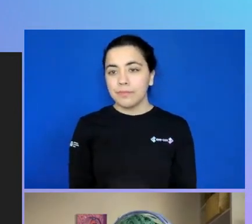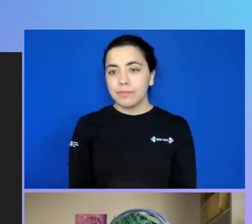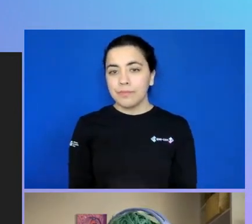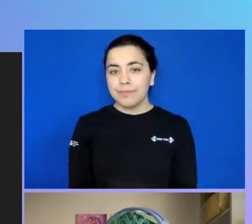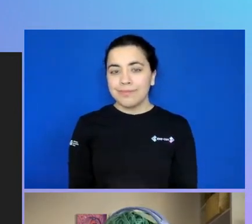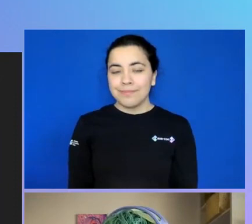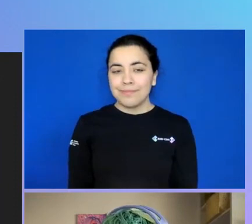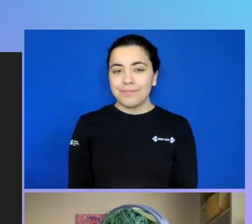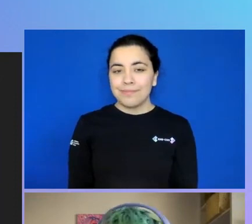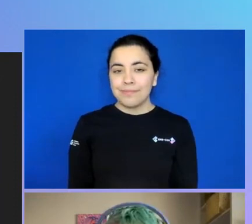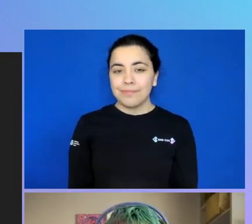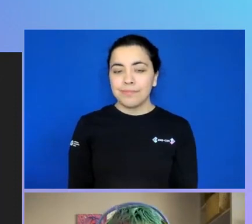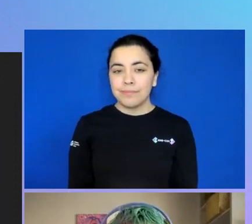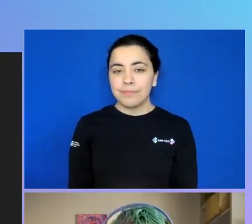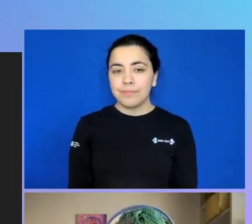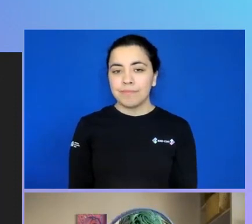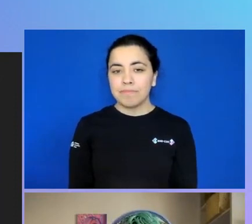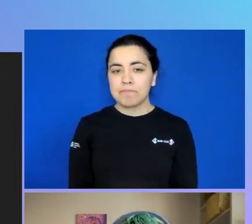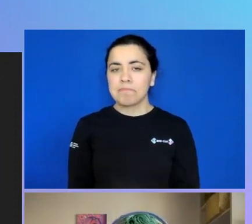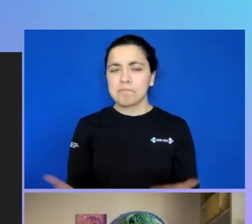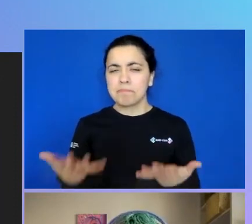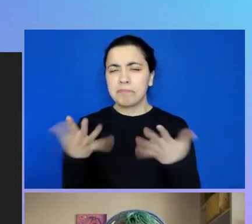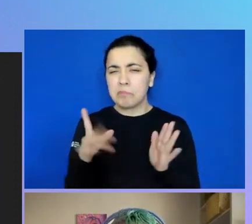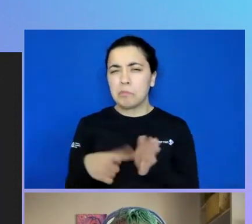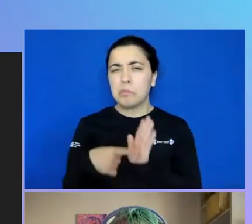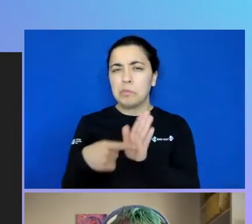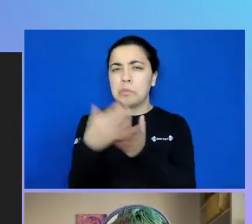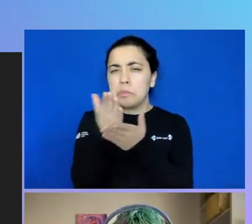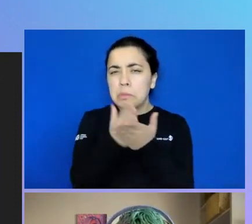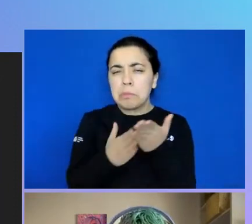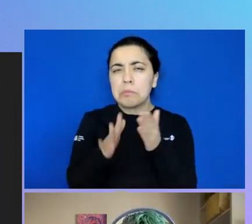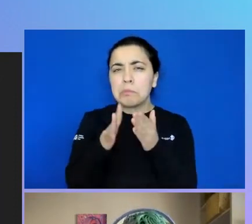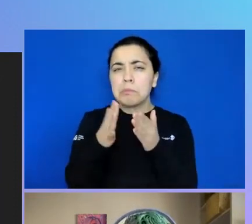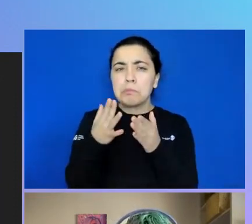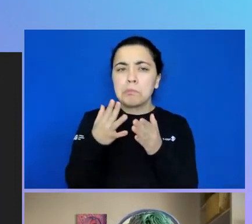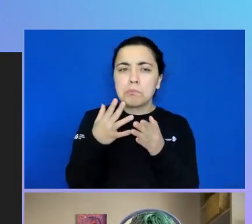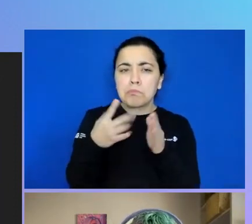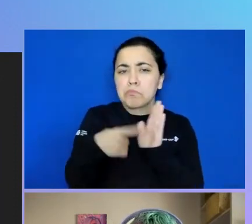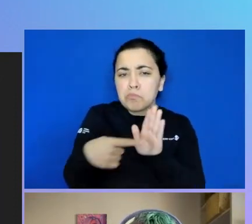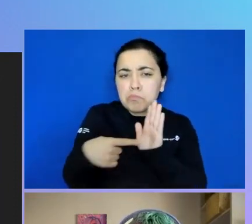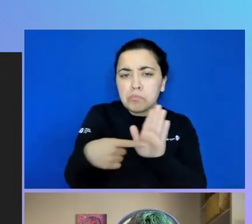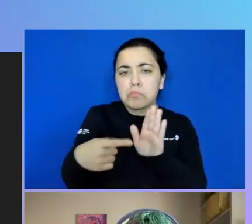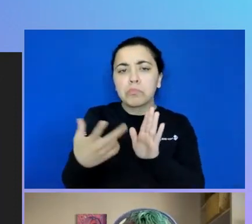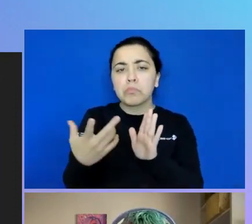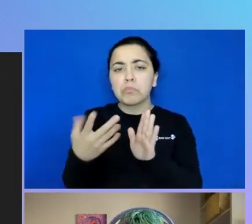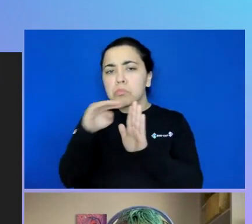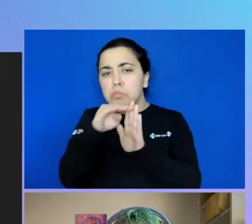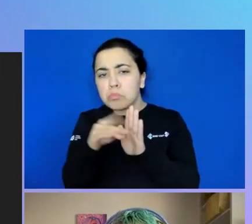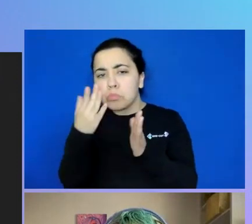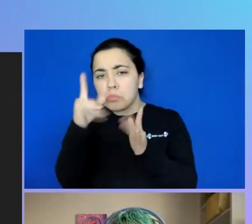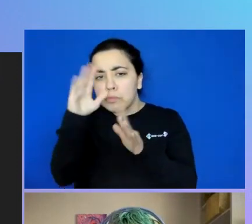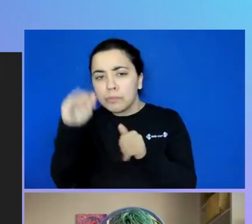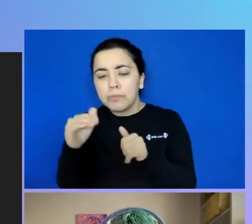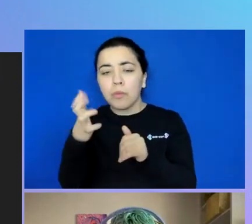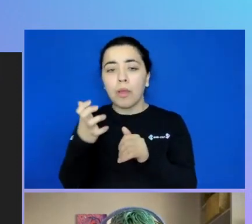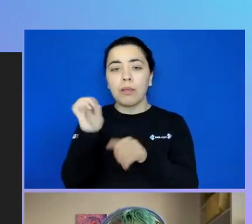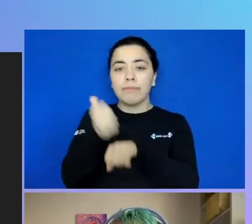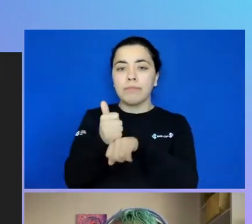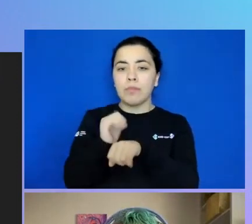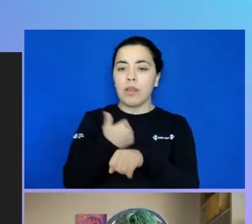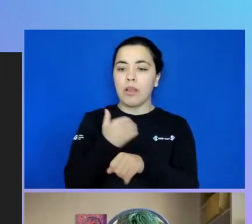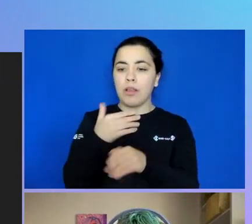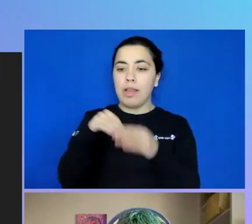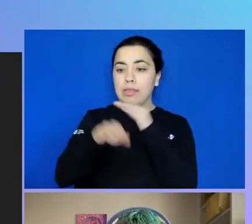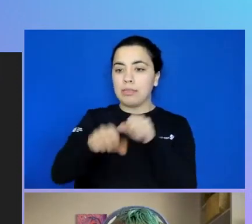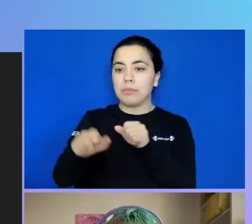All right, now that I've kind of showed you some examples and principles of how we want to build the component library to be accessible by default, I want to talk about how do